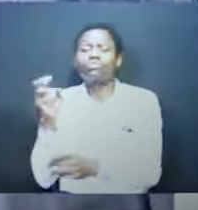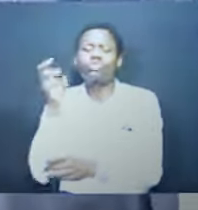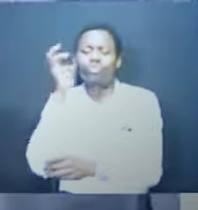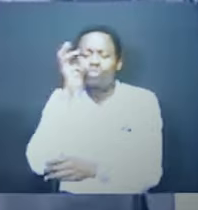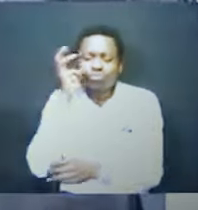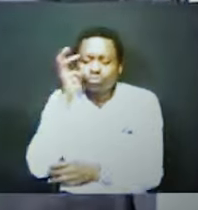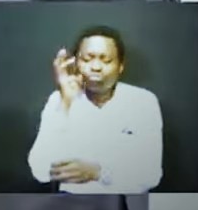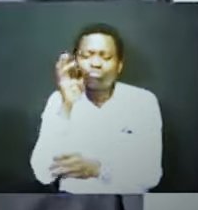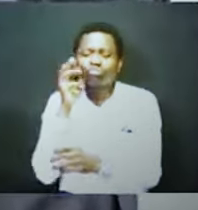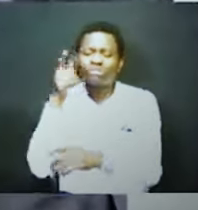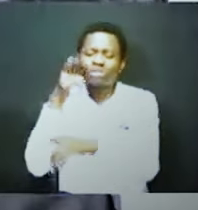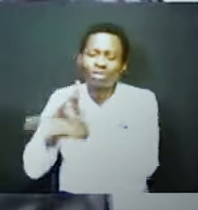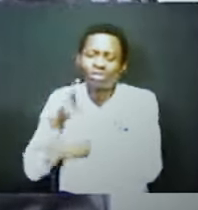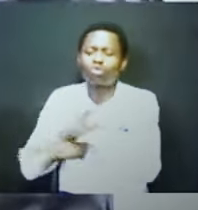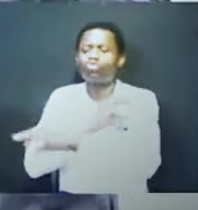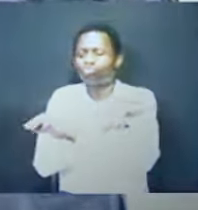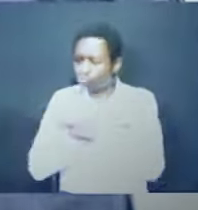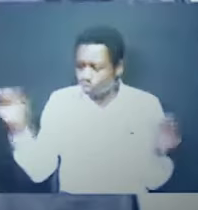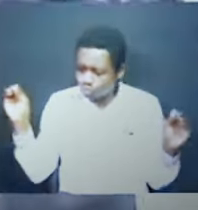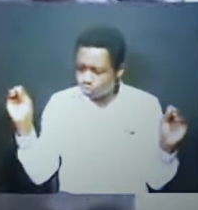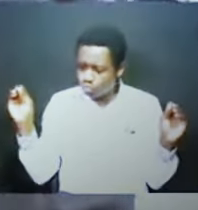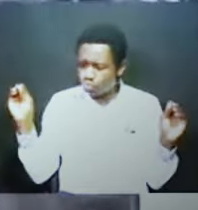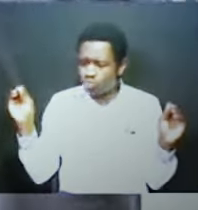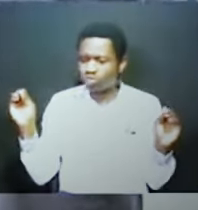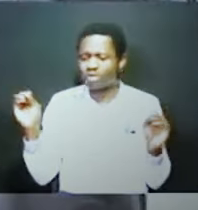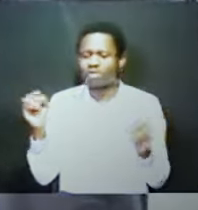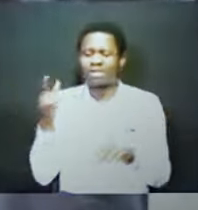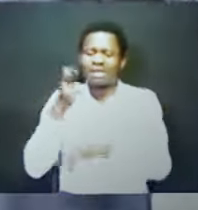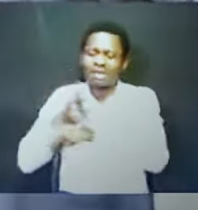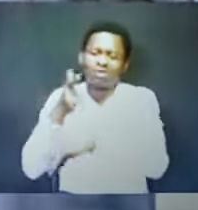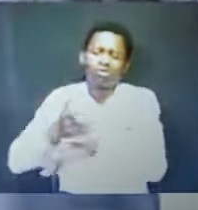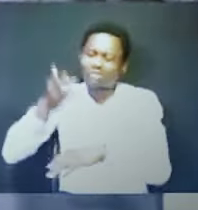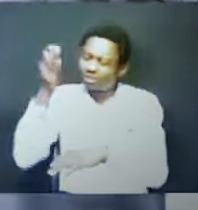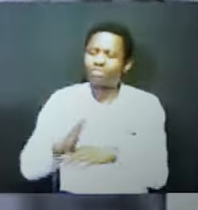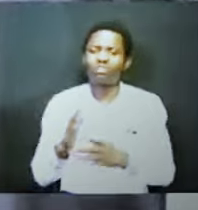free lifestyle. I see,